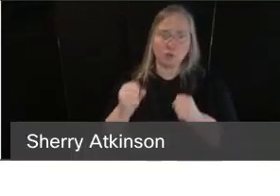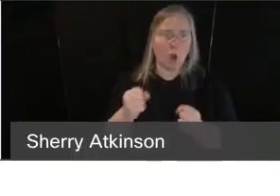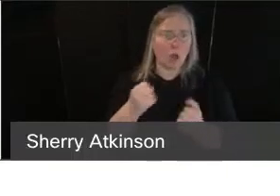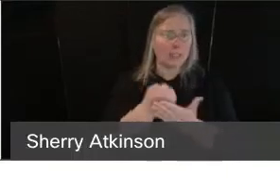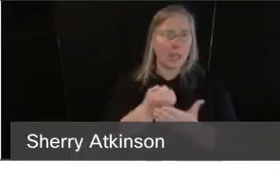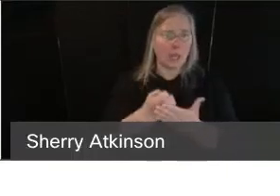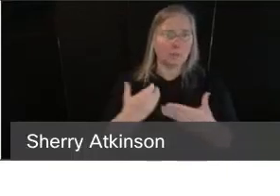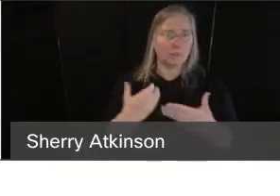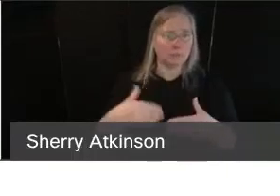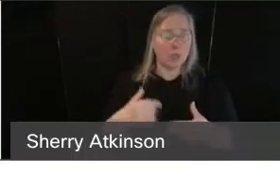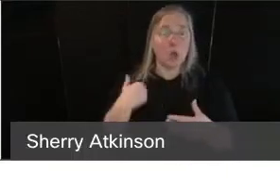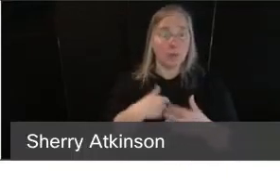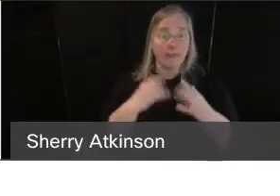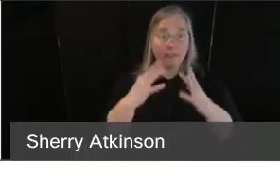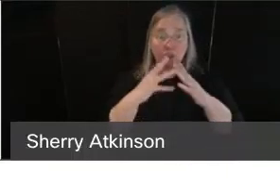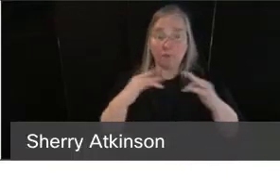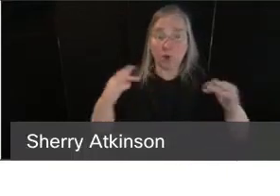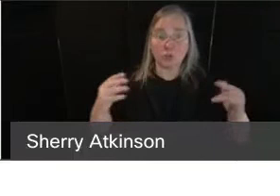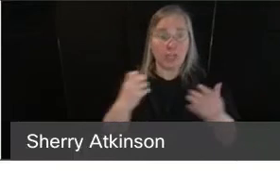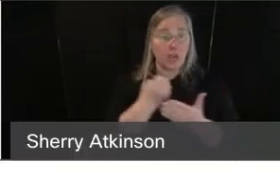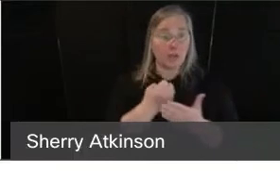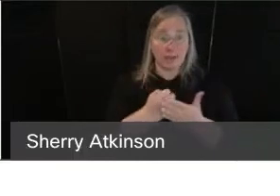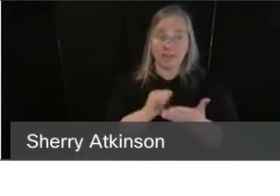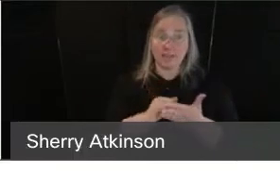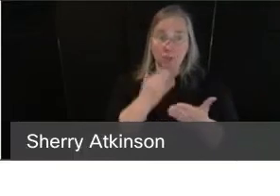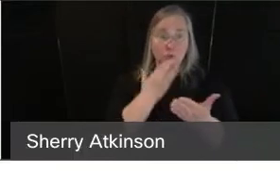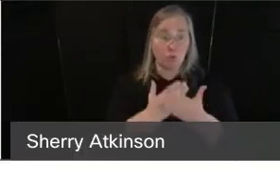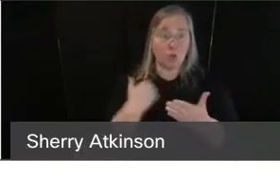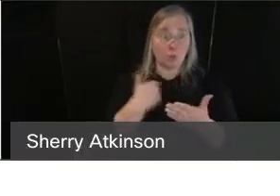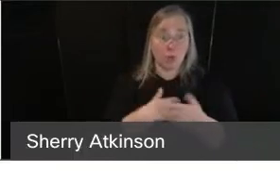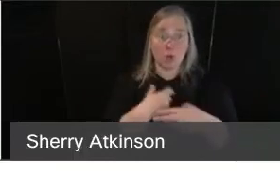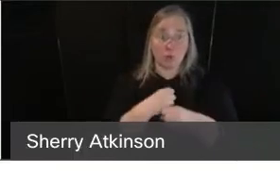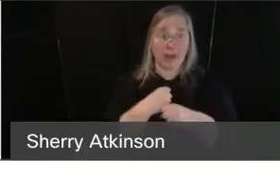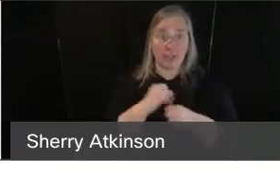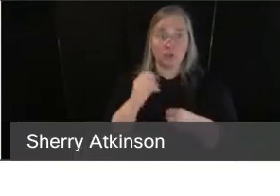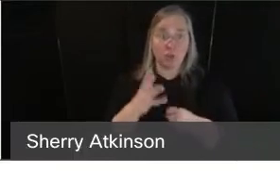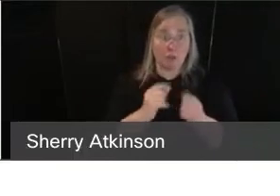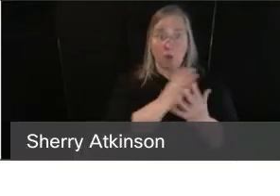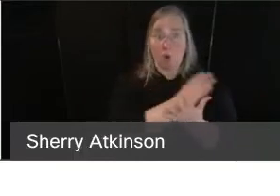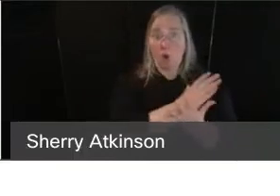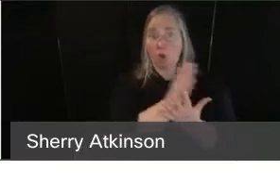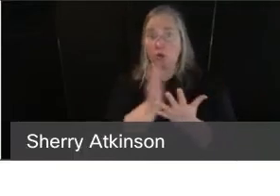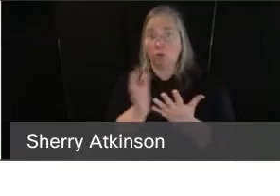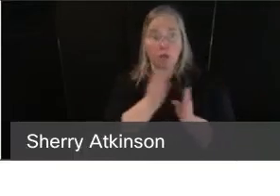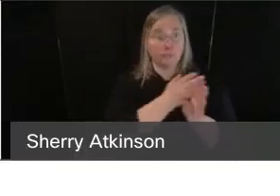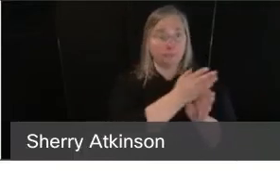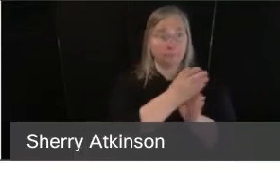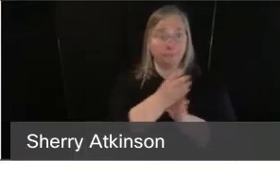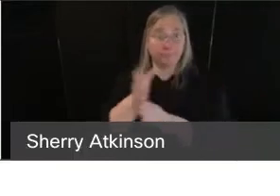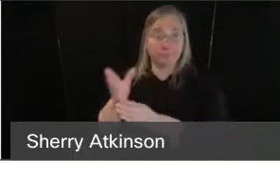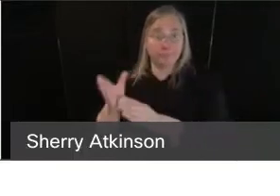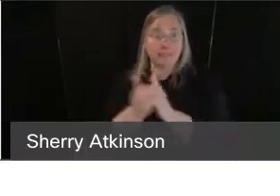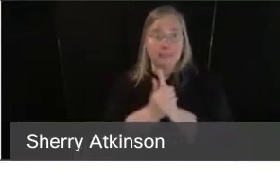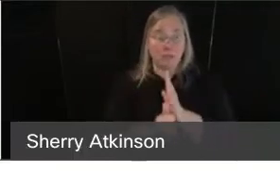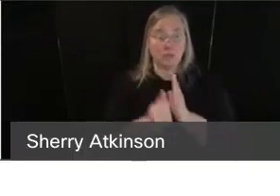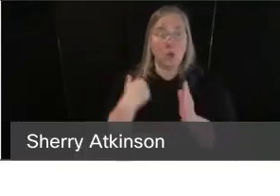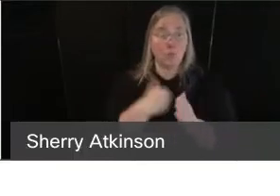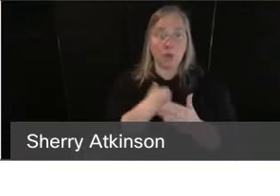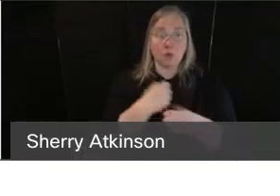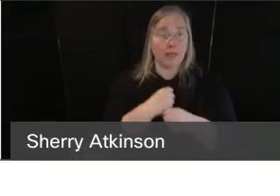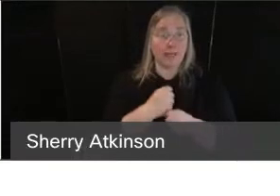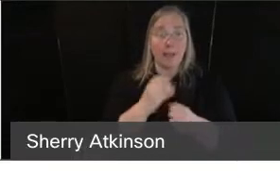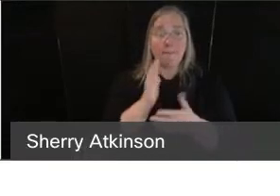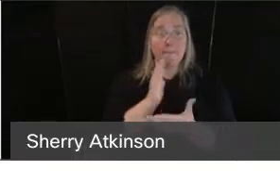a diverse economy, which is, again, good. So we're creating jobs across skill spectrum. So we are creating middle skilled jobs in terms